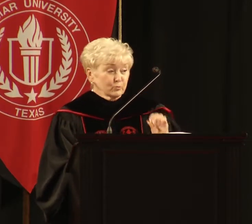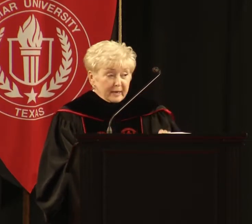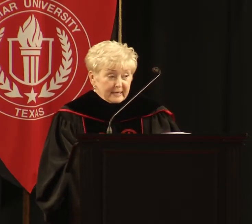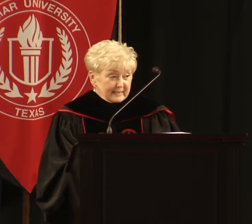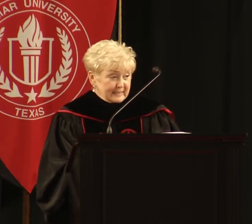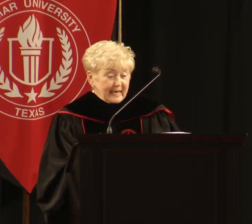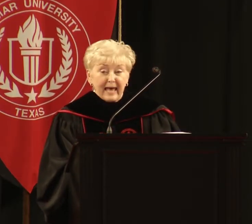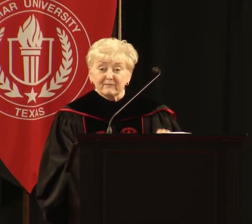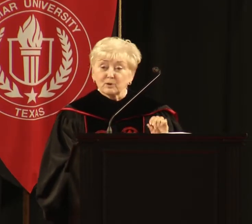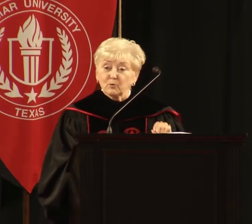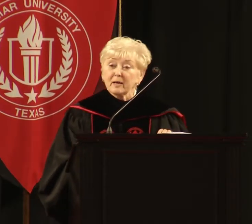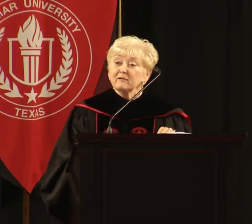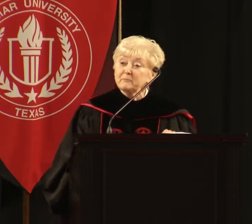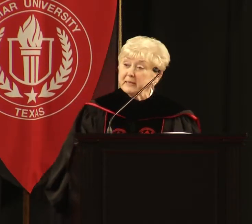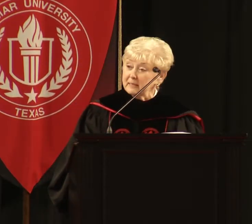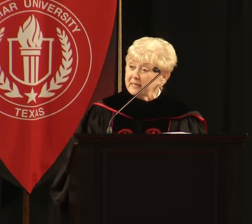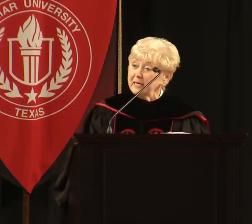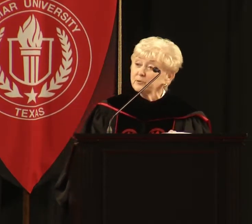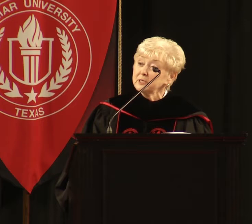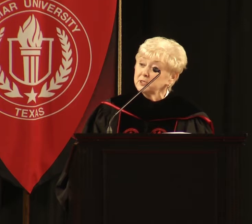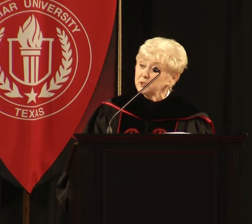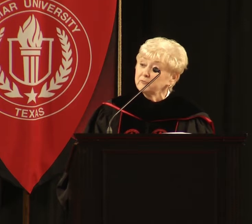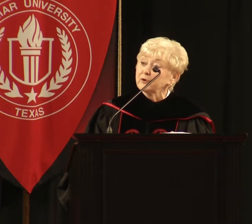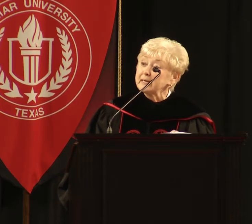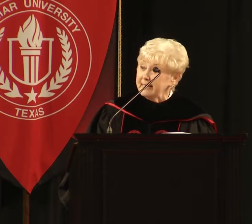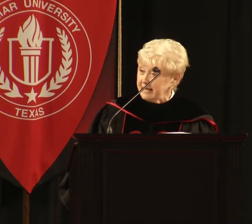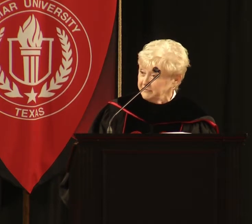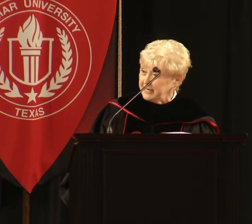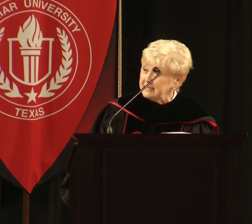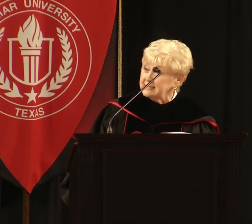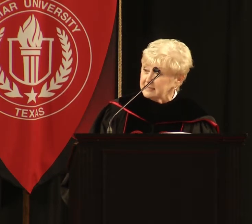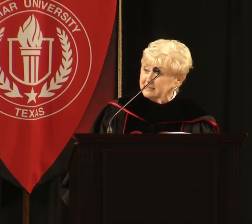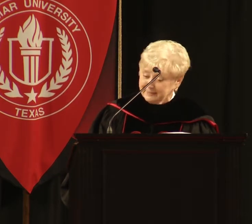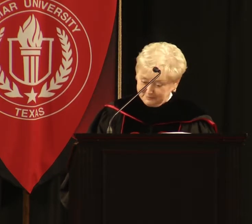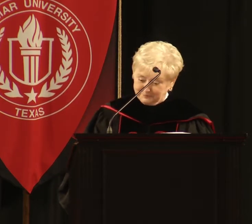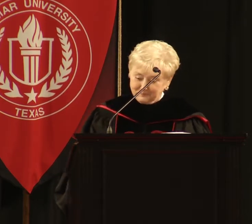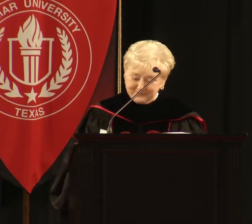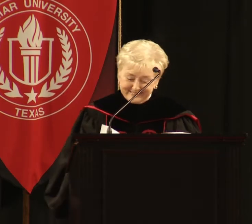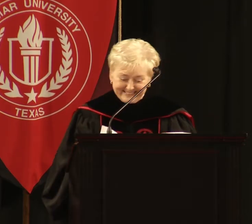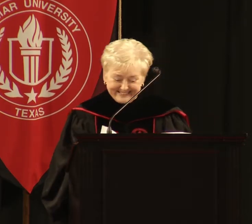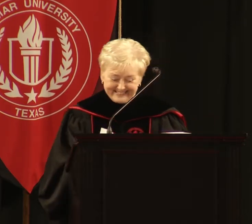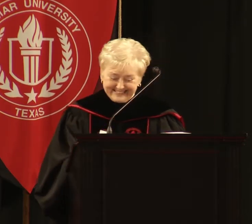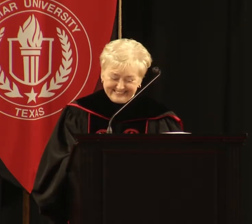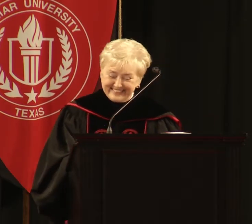is great to have 12 men catering to you for 8.5 days.